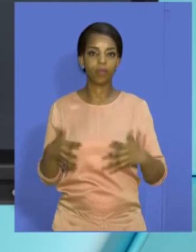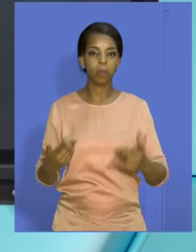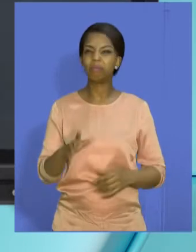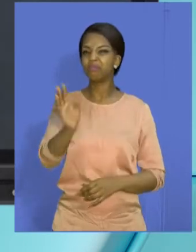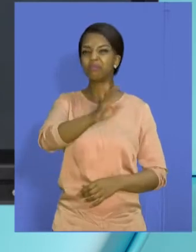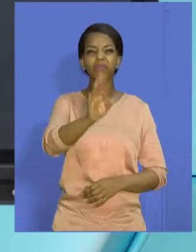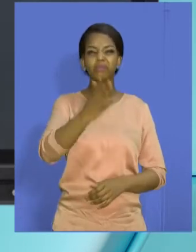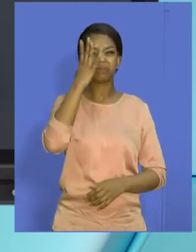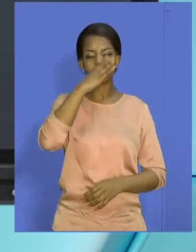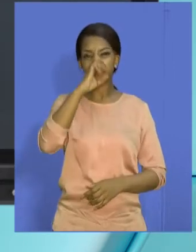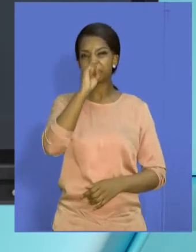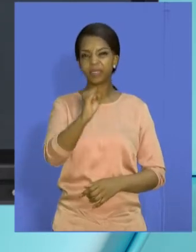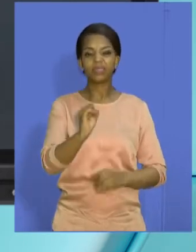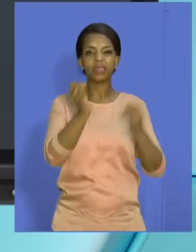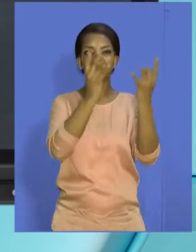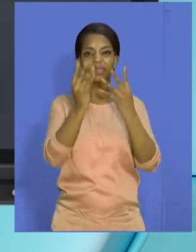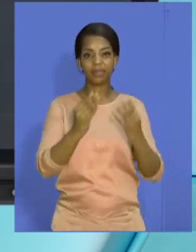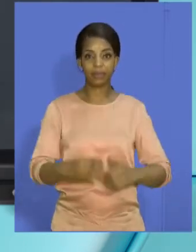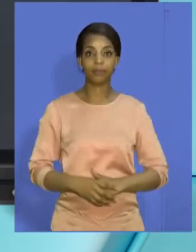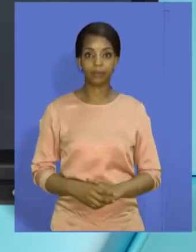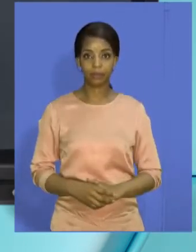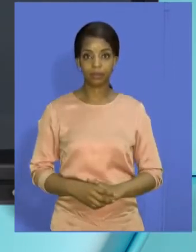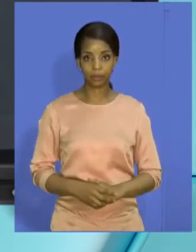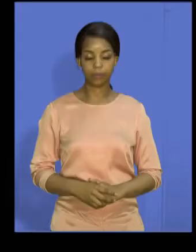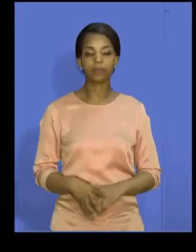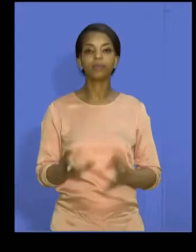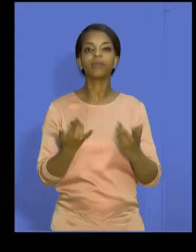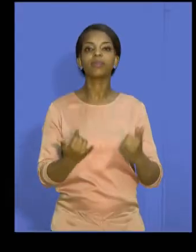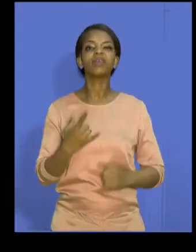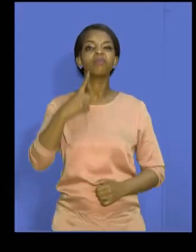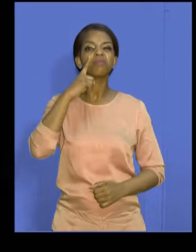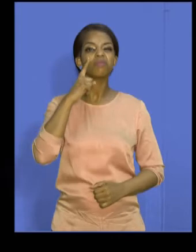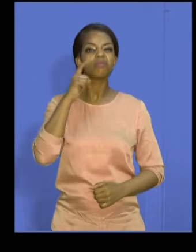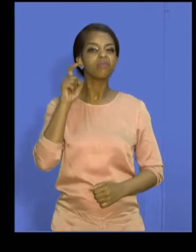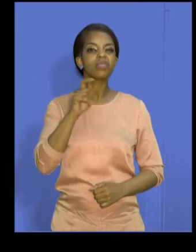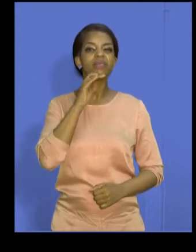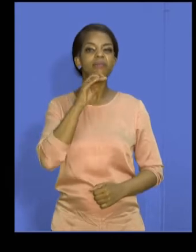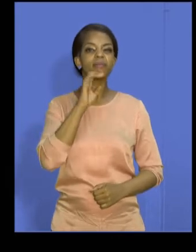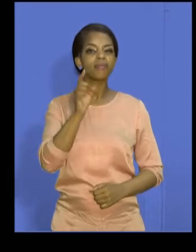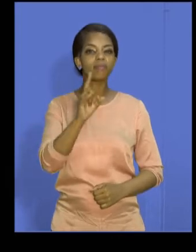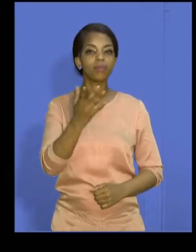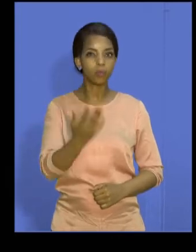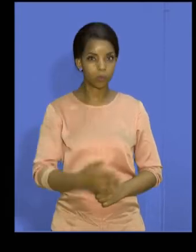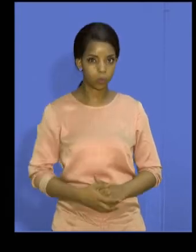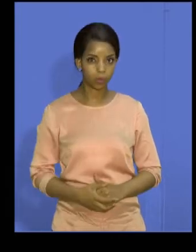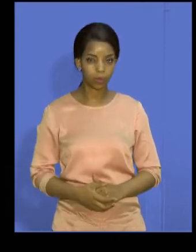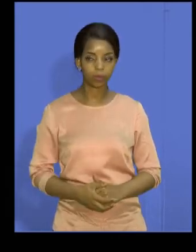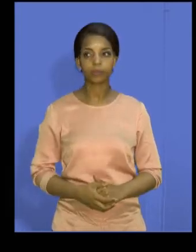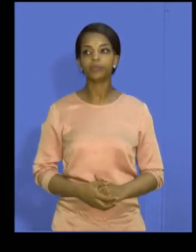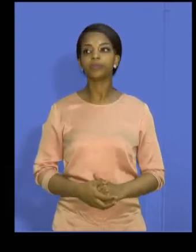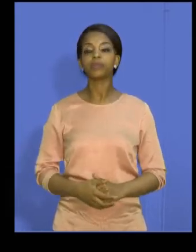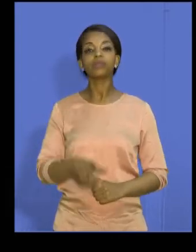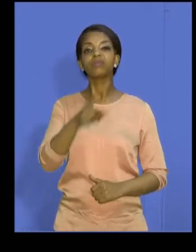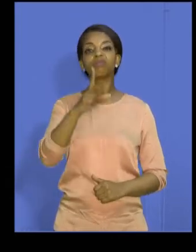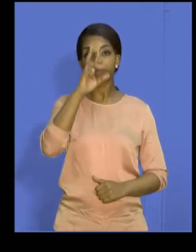no change. But mathematically, let's then look at what that means. Remember that our gradient is going to be